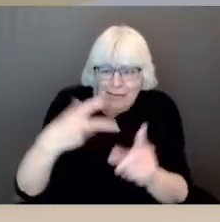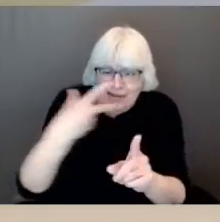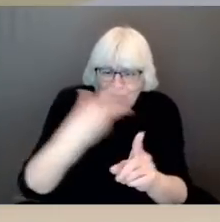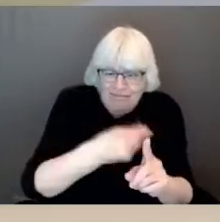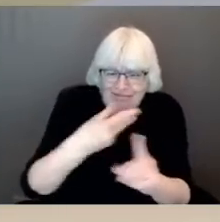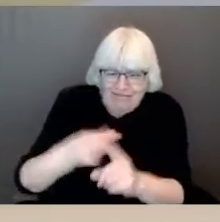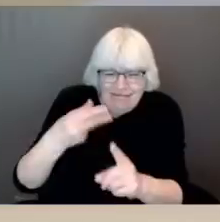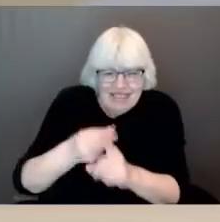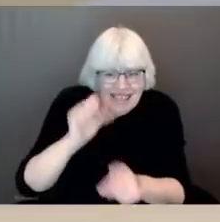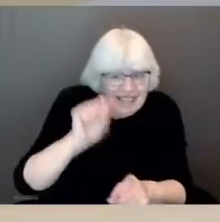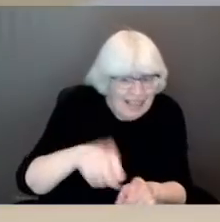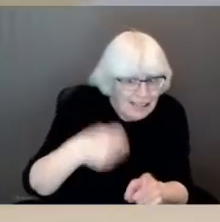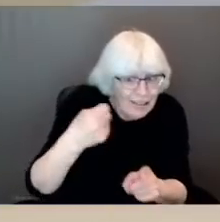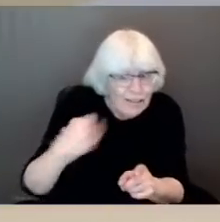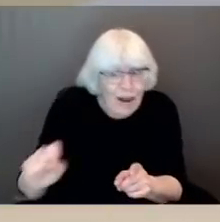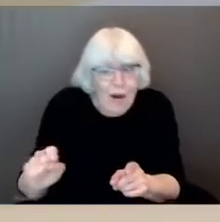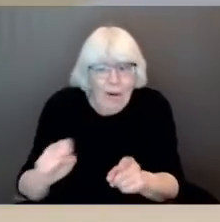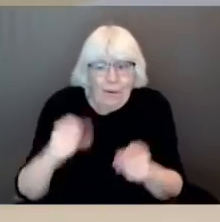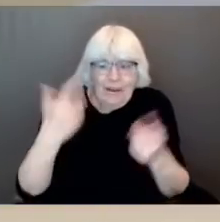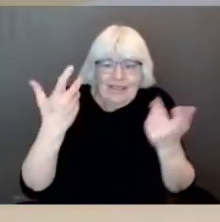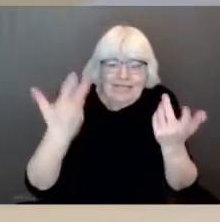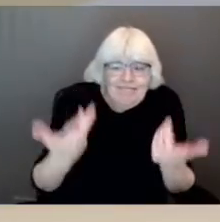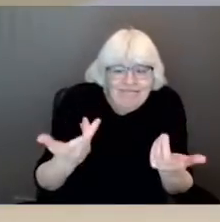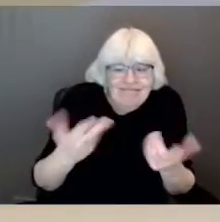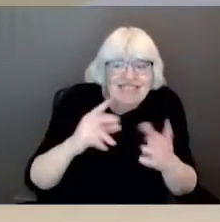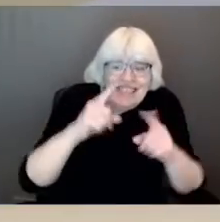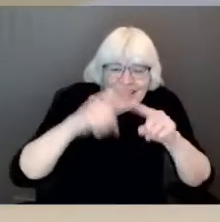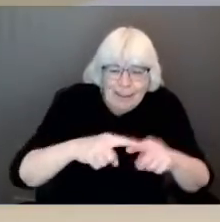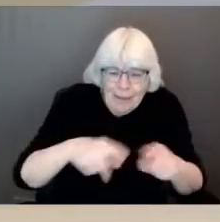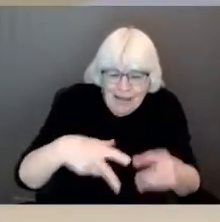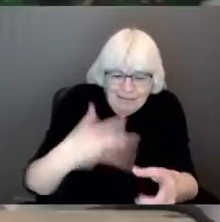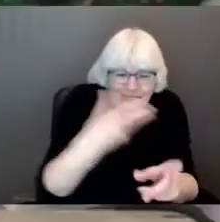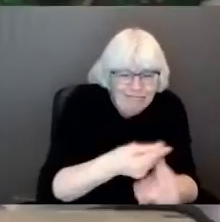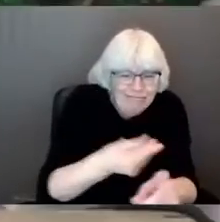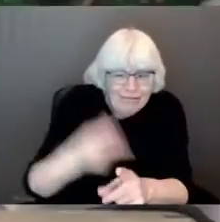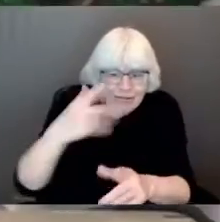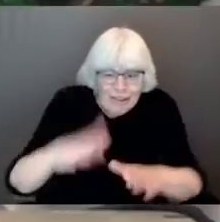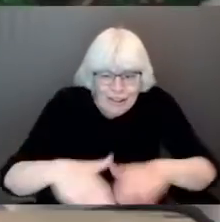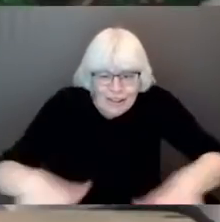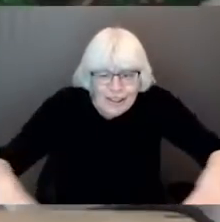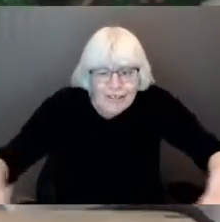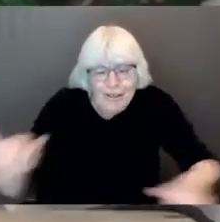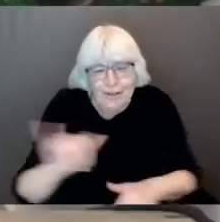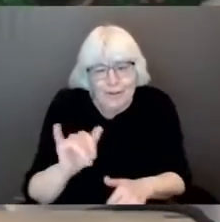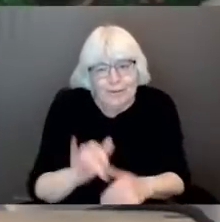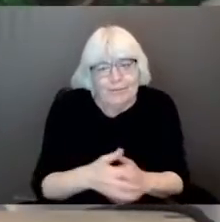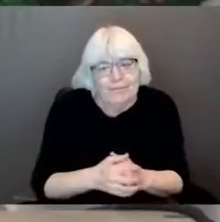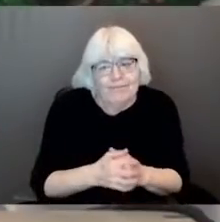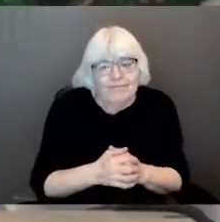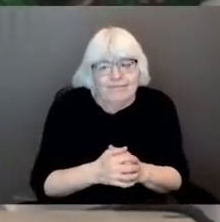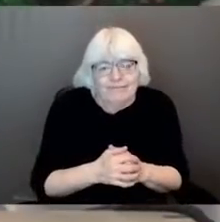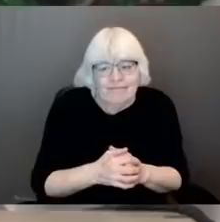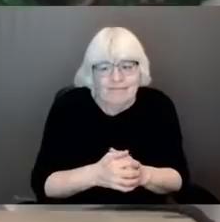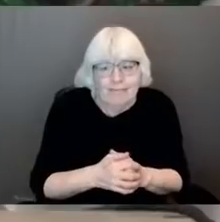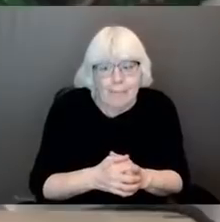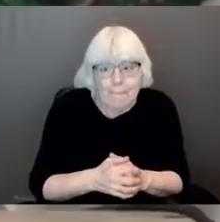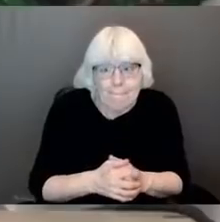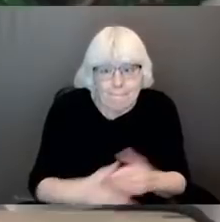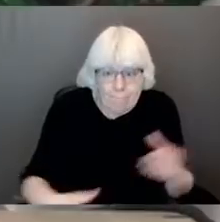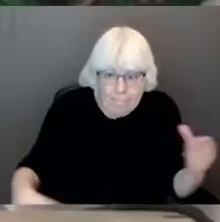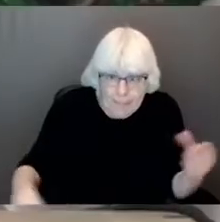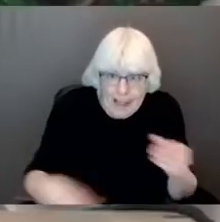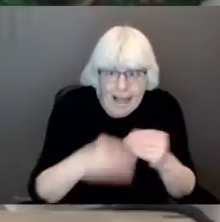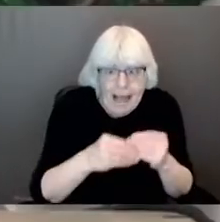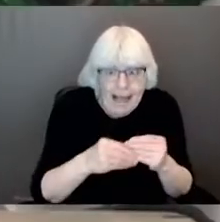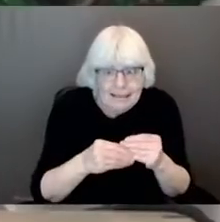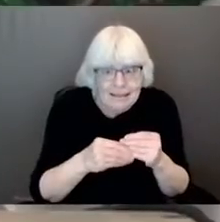vaccinated. Thank you very much. You're welcome. Thank you all very much. Thank you, Dr. Morrison, and to all Islanders, if we don't see you before,